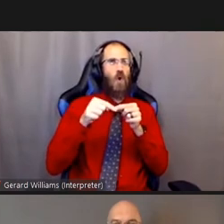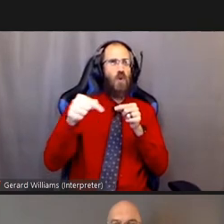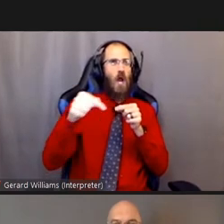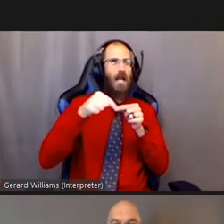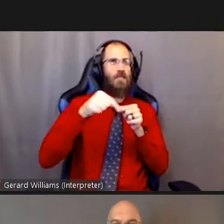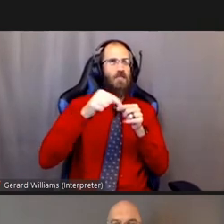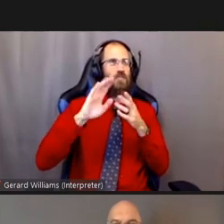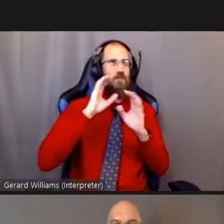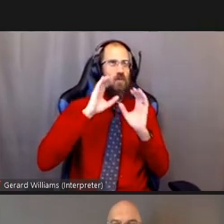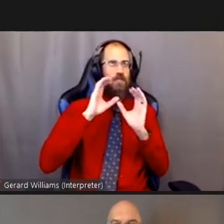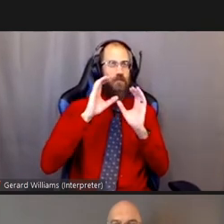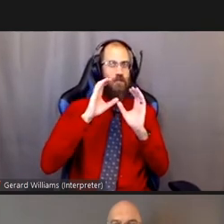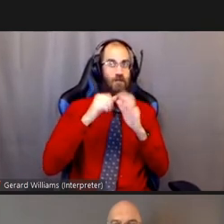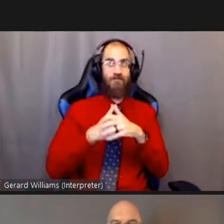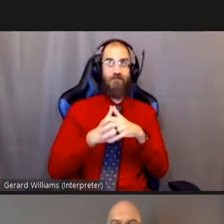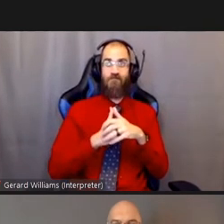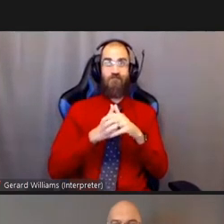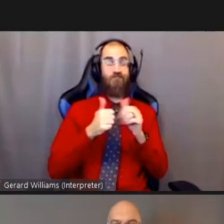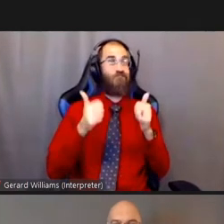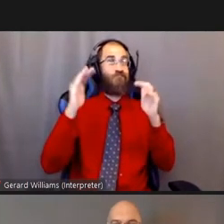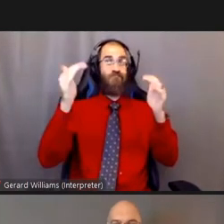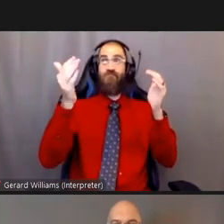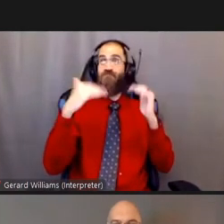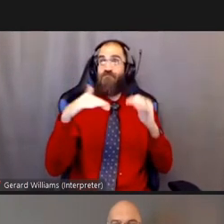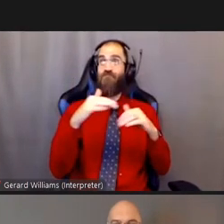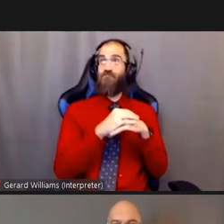Moving on to the next slide.